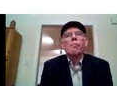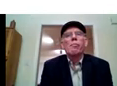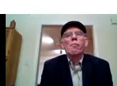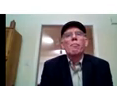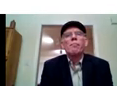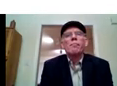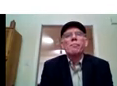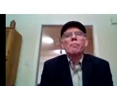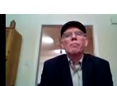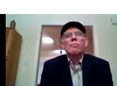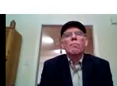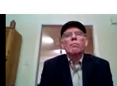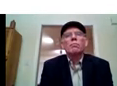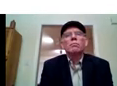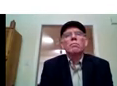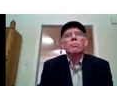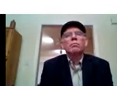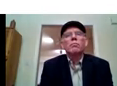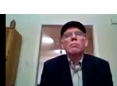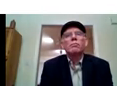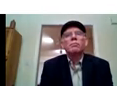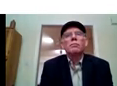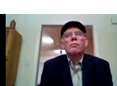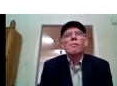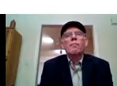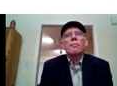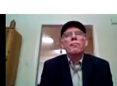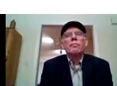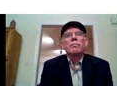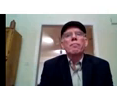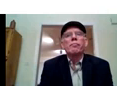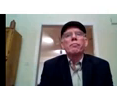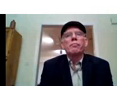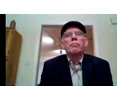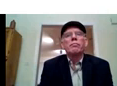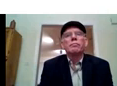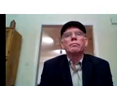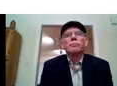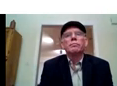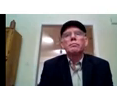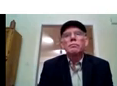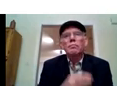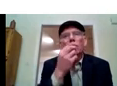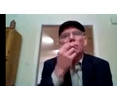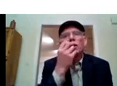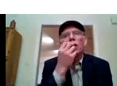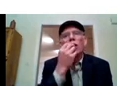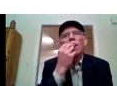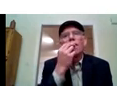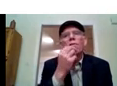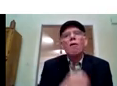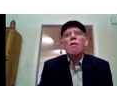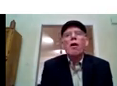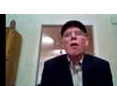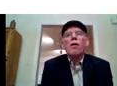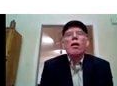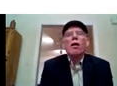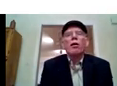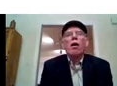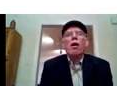feet, and that would get into that area of that same height mass. So the request here